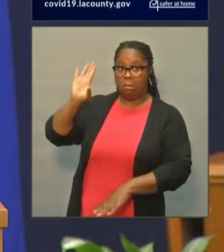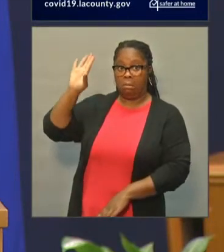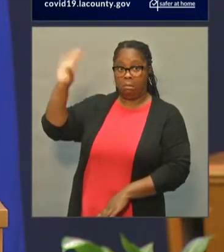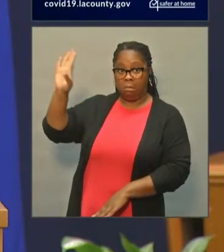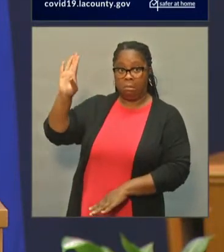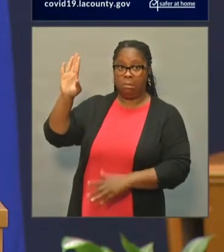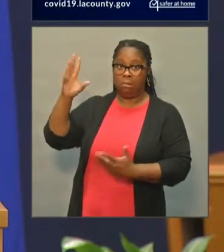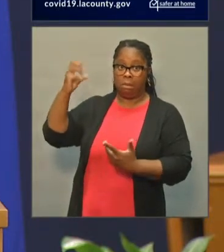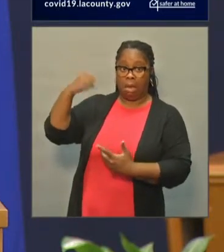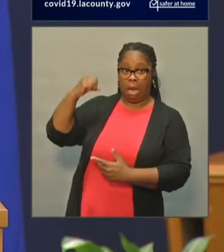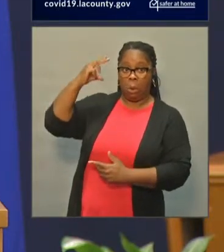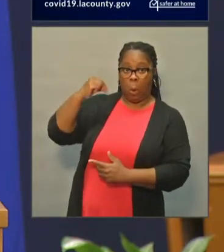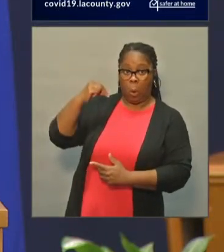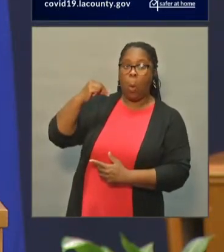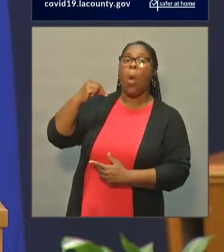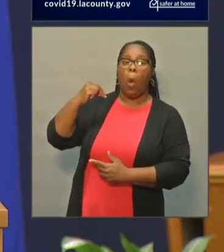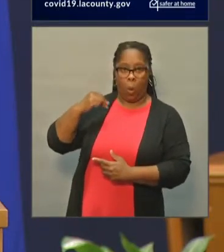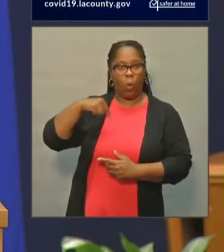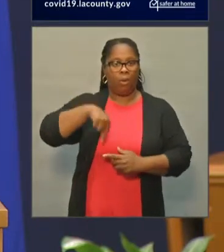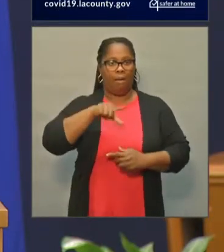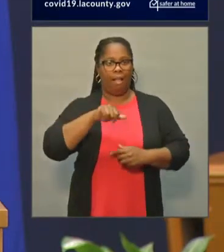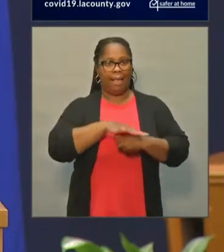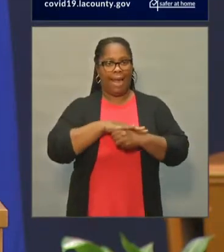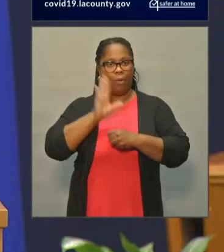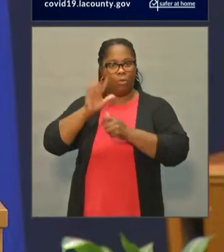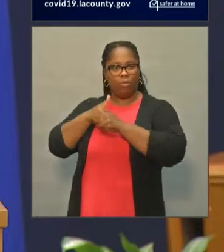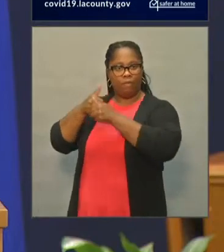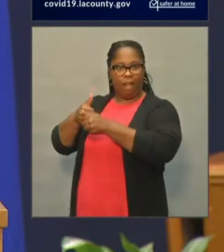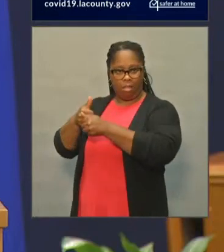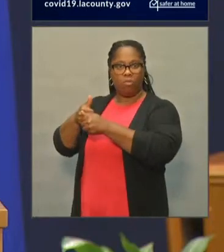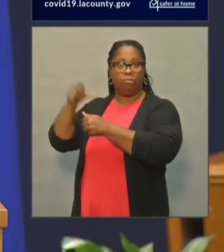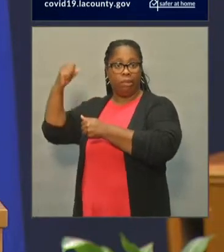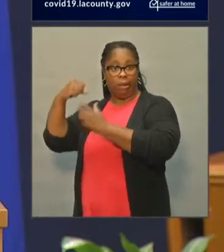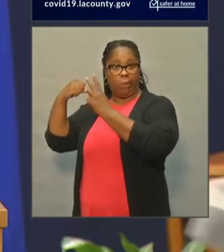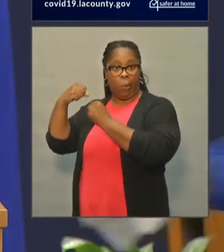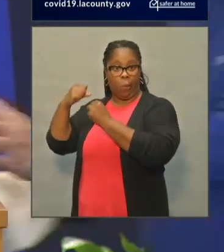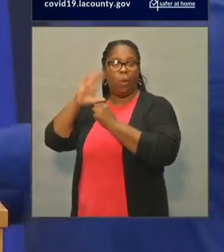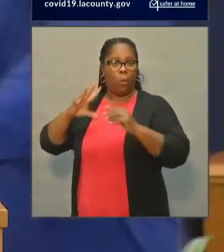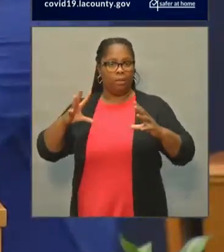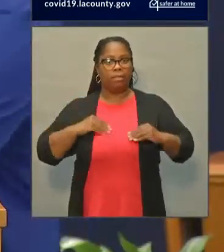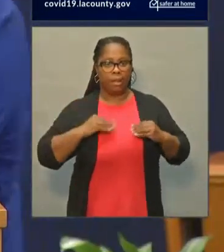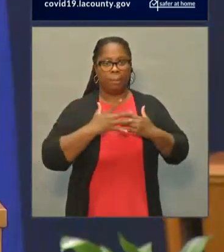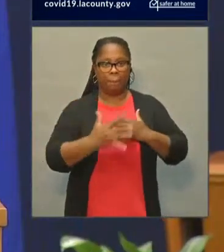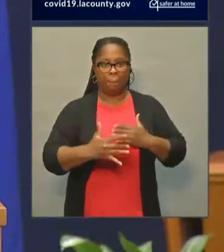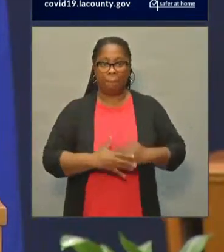the county will comply with whatever the state determines is appropriate. And so, Dr. Farrar?